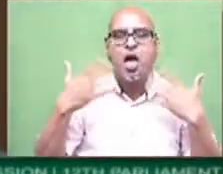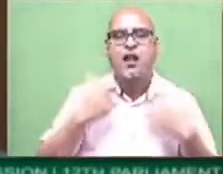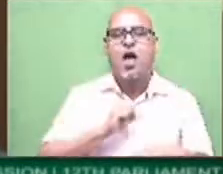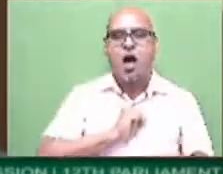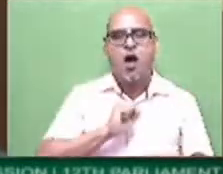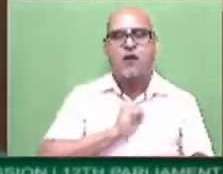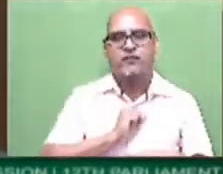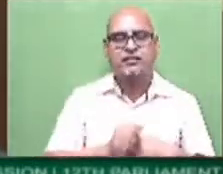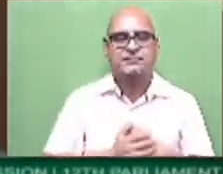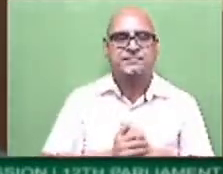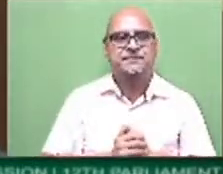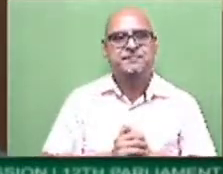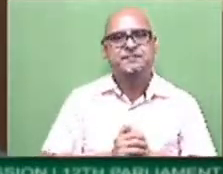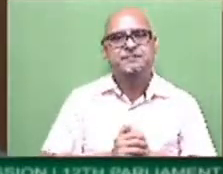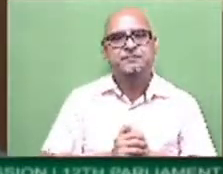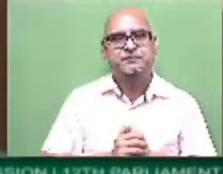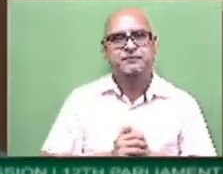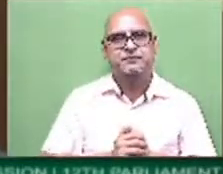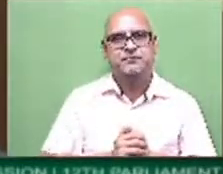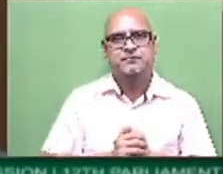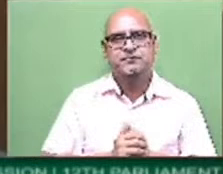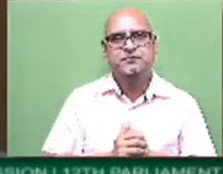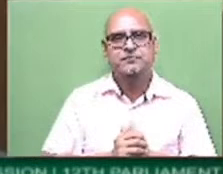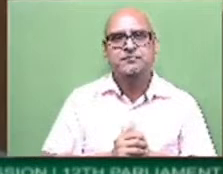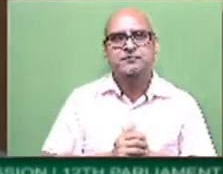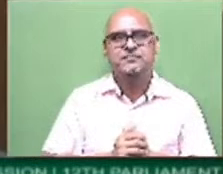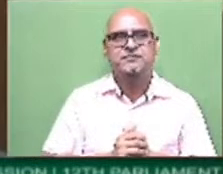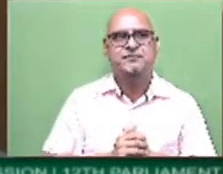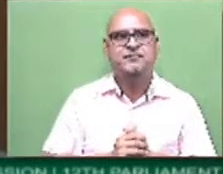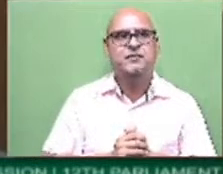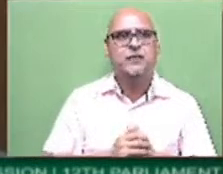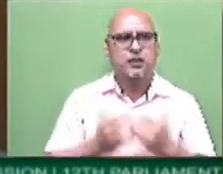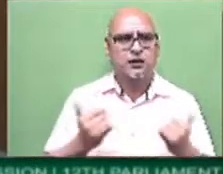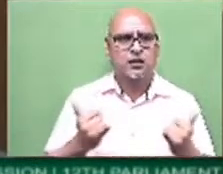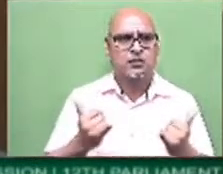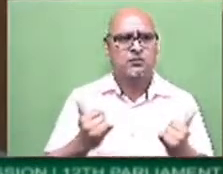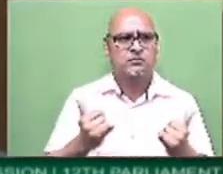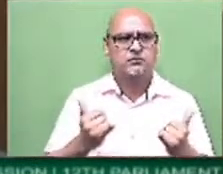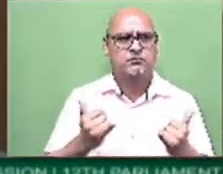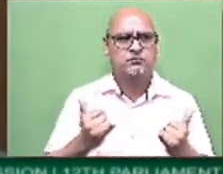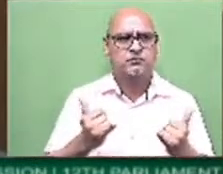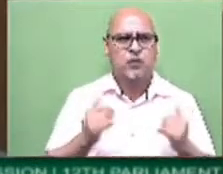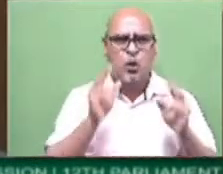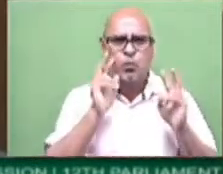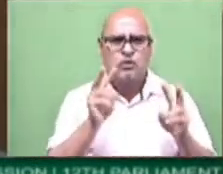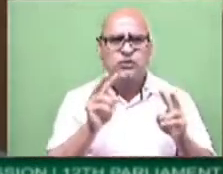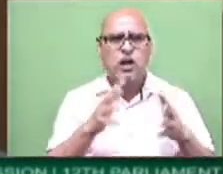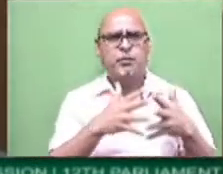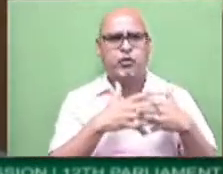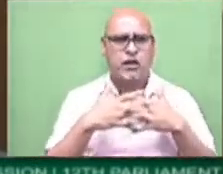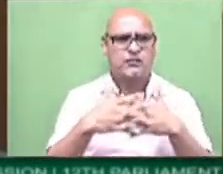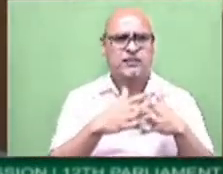of the states in the US of A, just taking the US of A, you will find that there are different states. For example, some will say